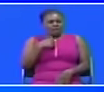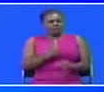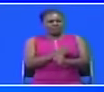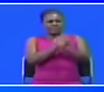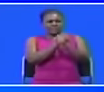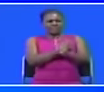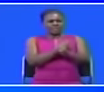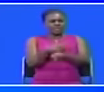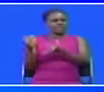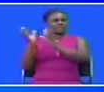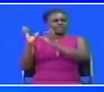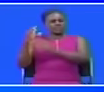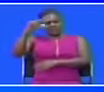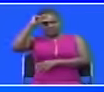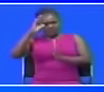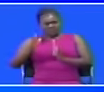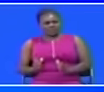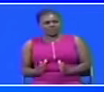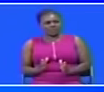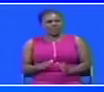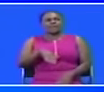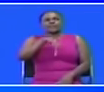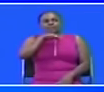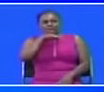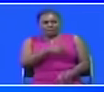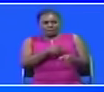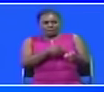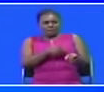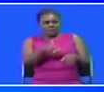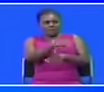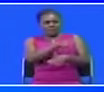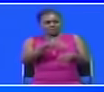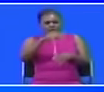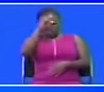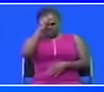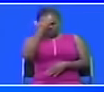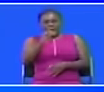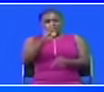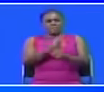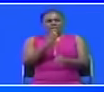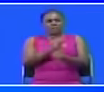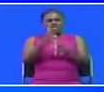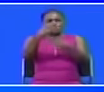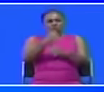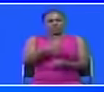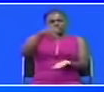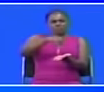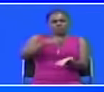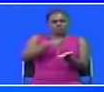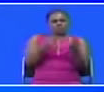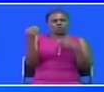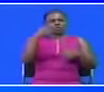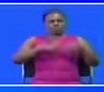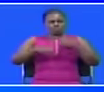defense of the Kilifi Governor Amason Kingi. Raila blames the national government, saying most of the companies involved in the